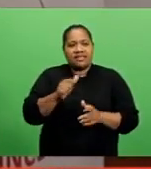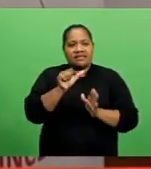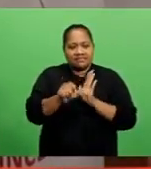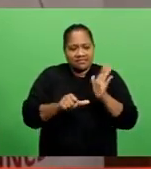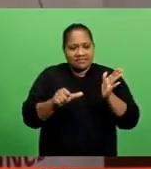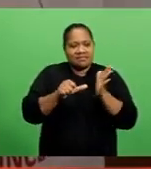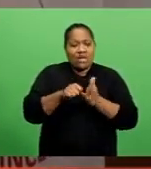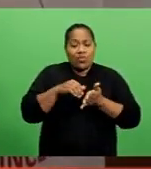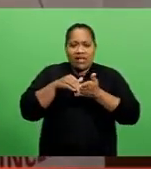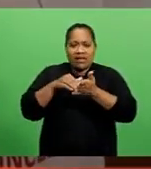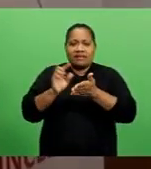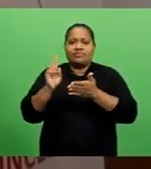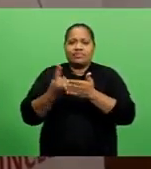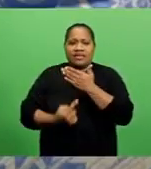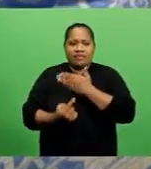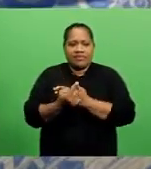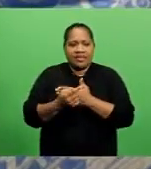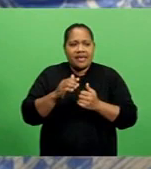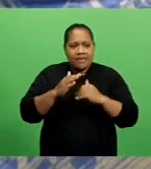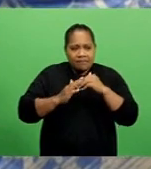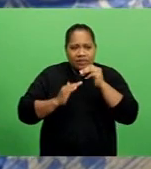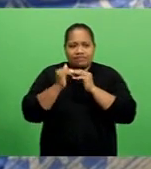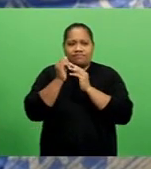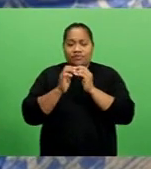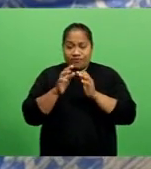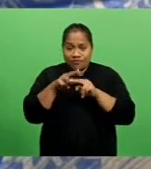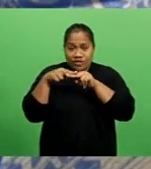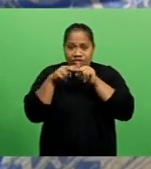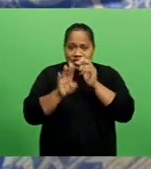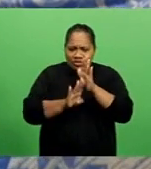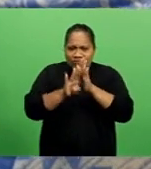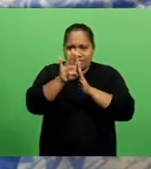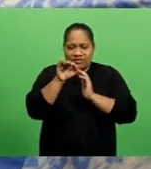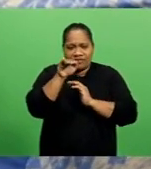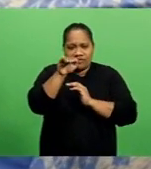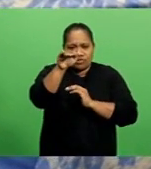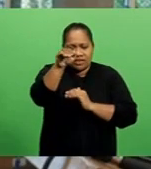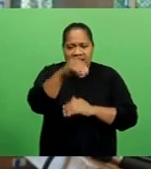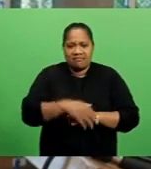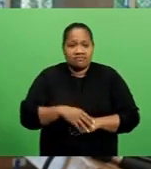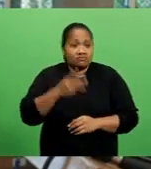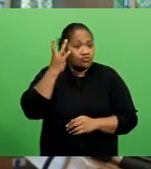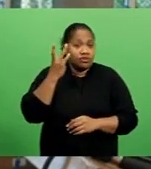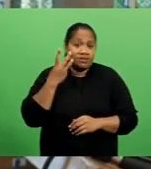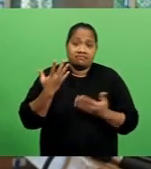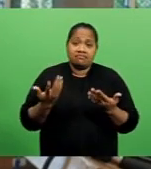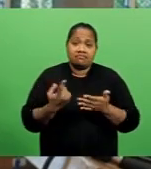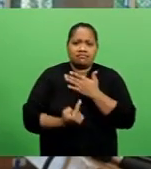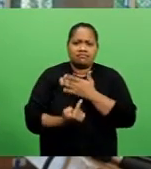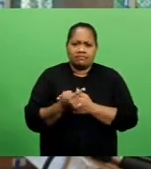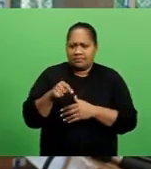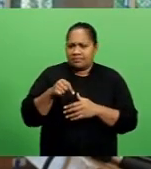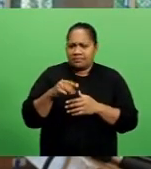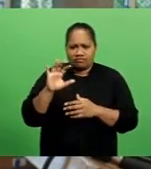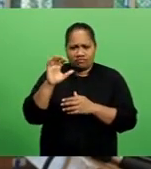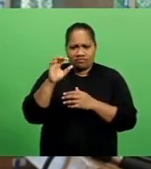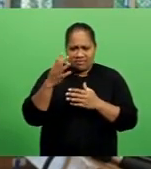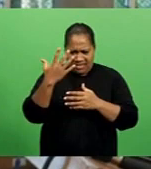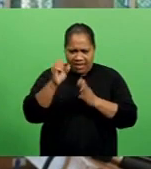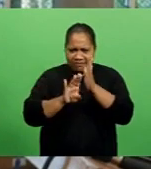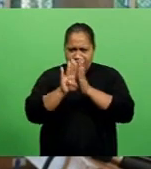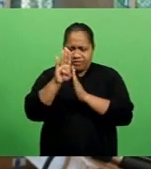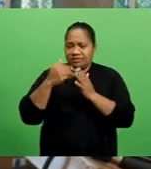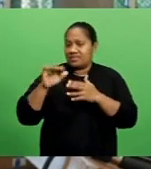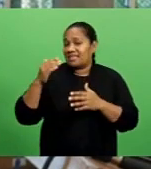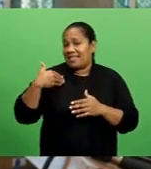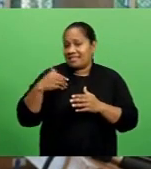Fiji build towards a prosperous future. Women are succeeding in the health, environment, civil society, and